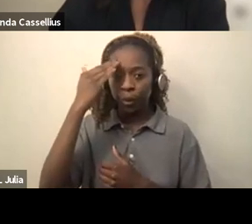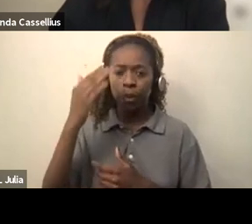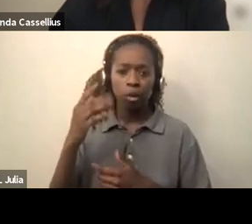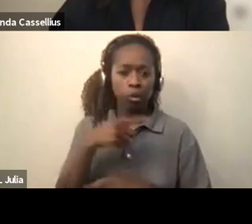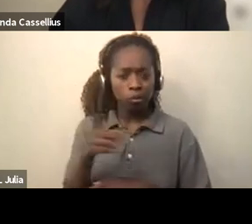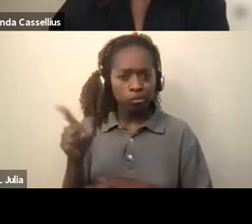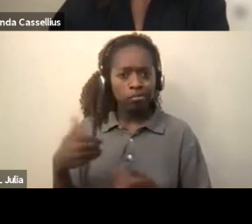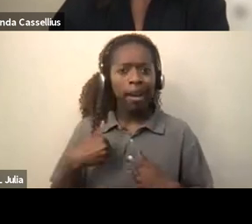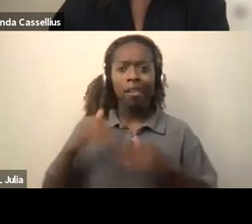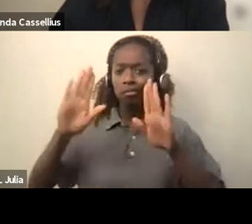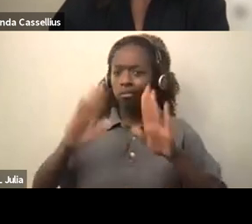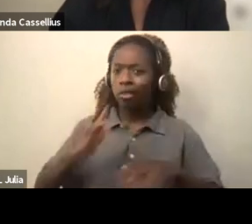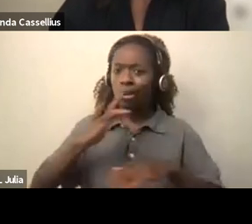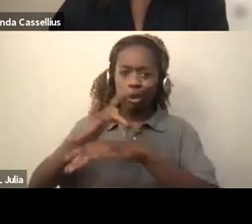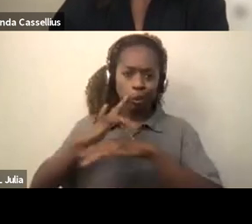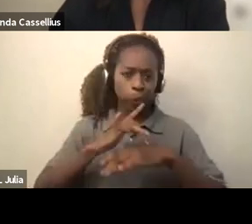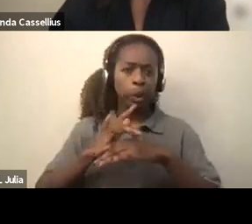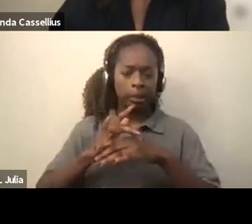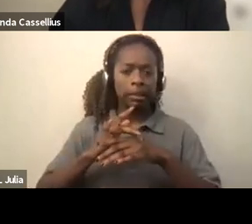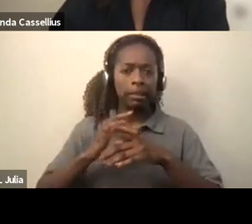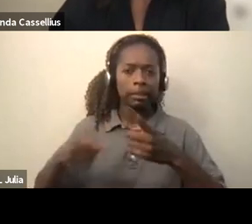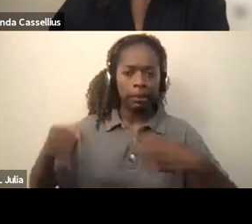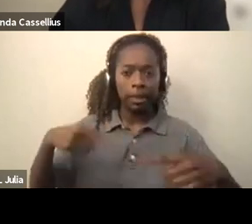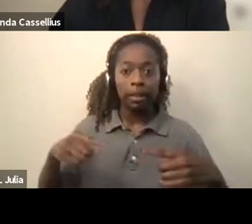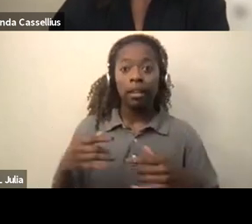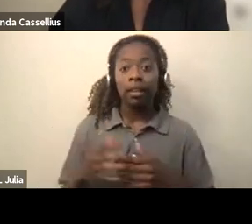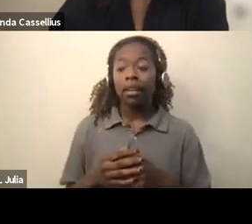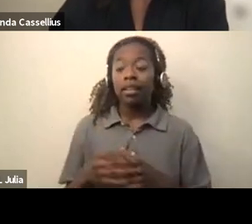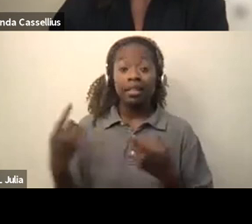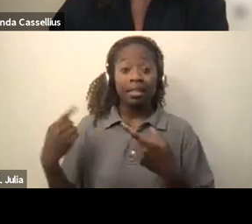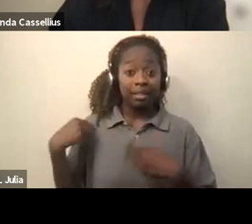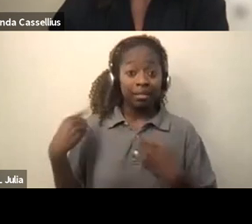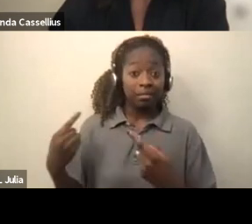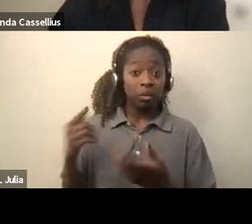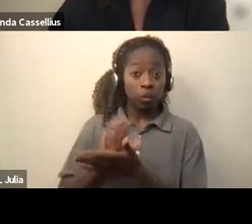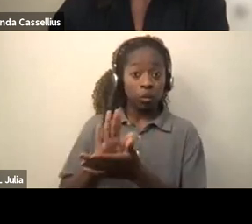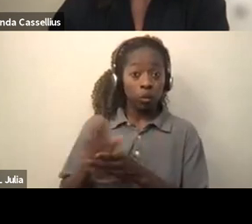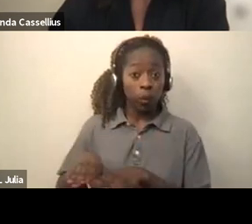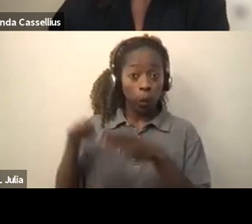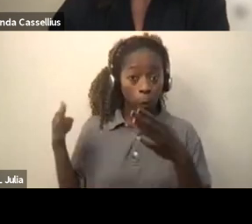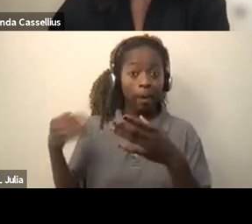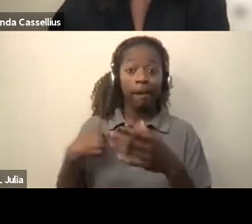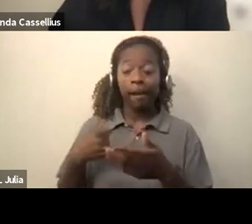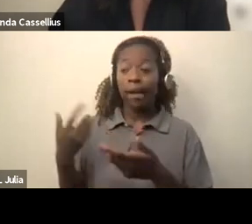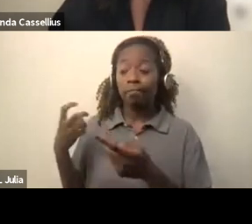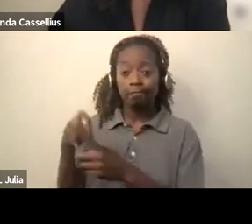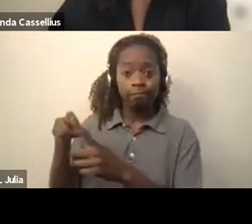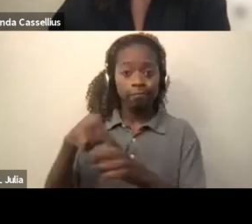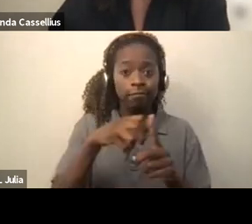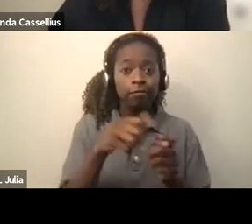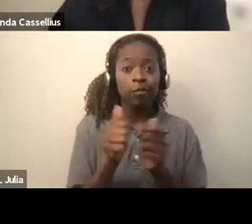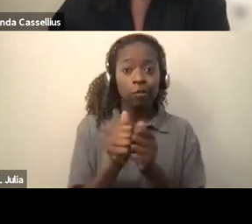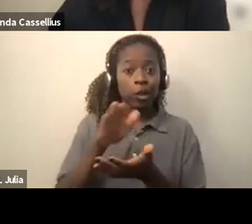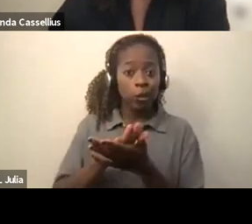resources coming your way because in talking to school leaders now since school have has opened you know the good news now is with the new social